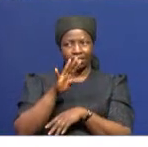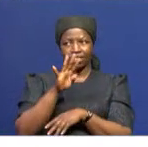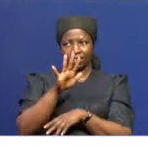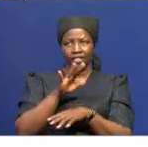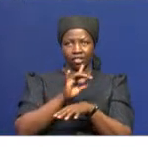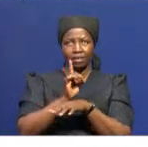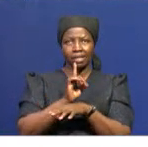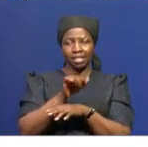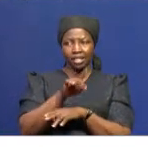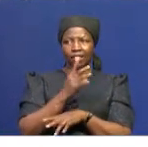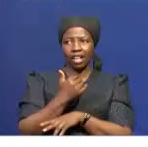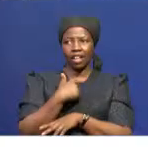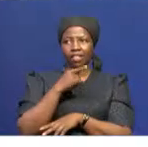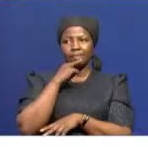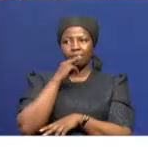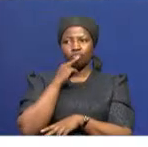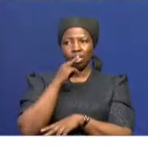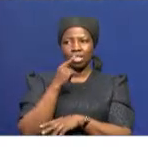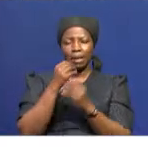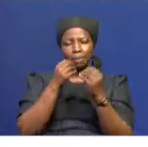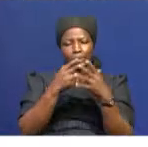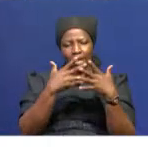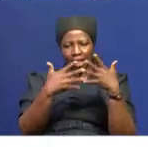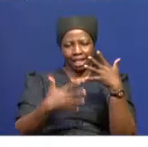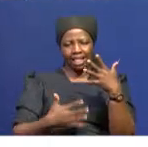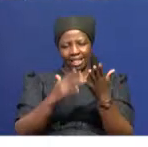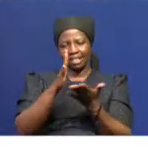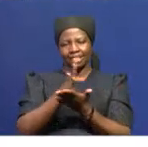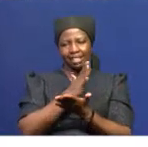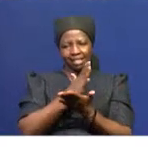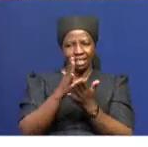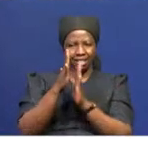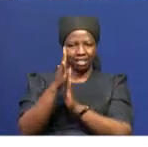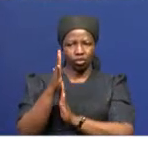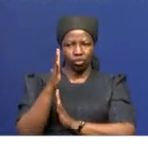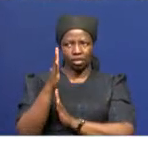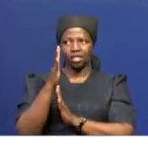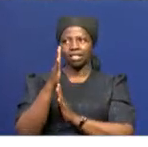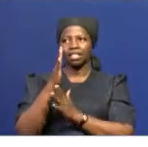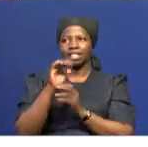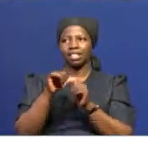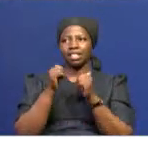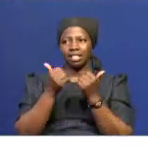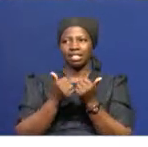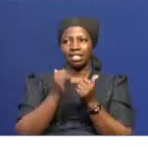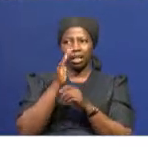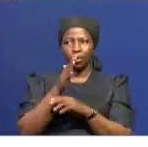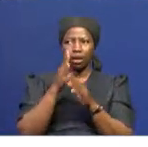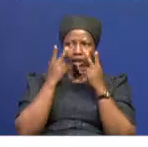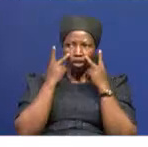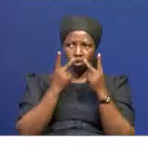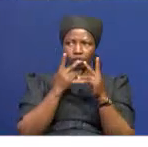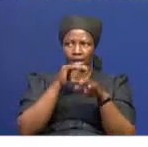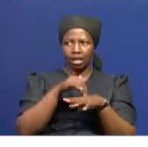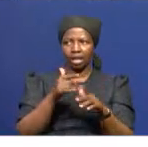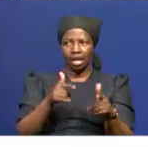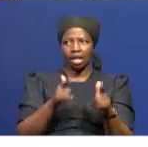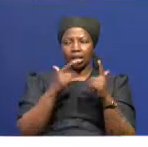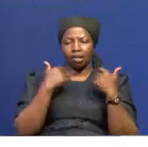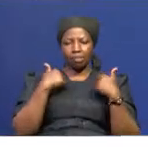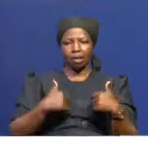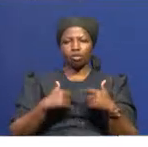he has highlighted a number of sectors that the security agencies are going to be looking at. But allow me to